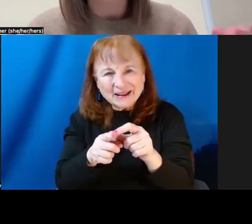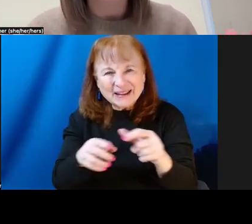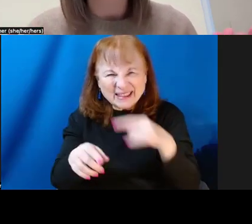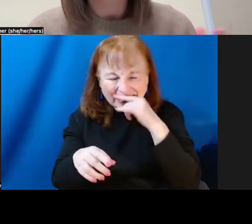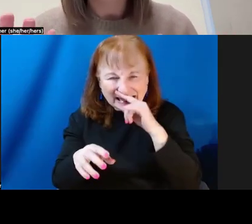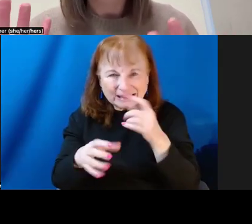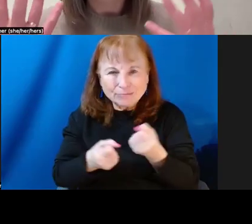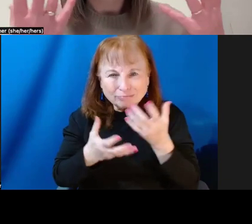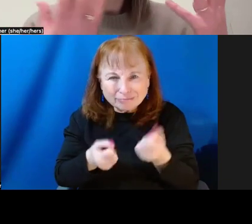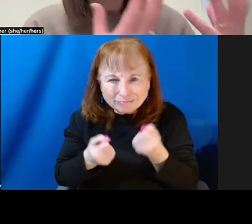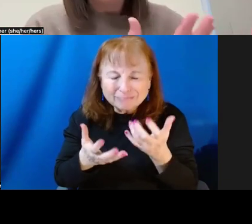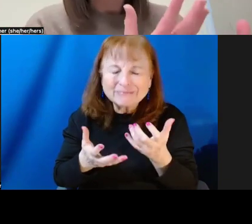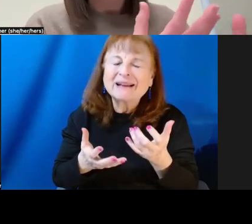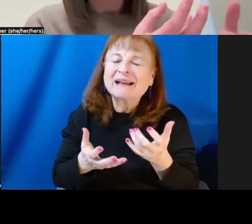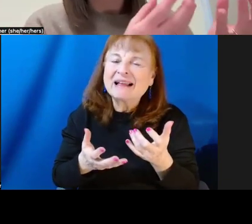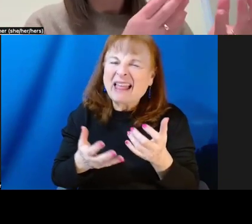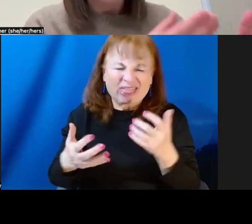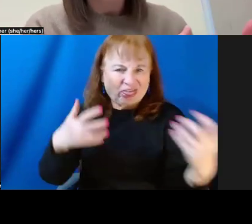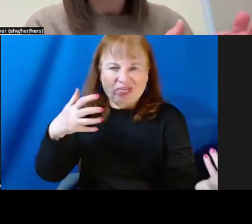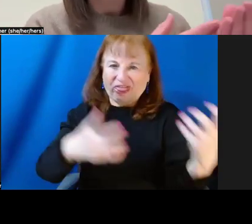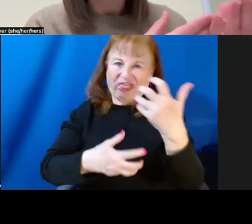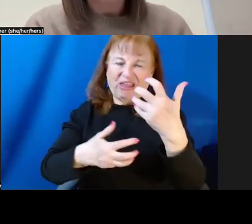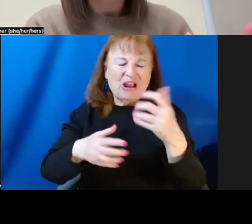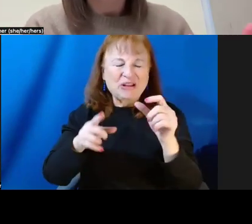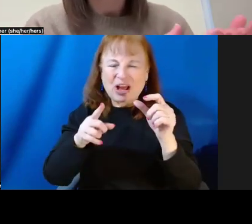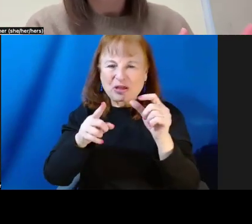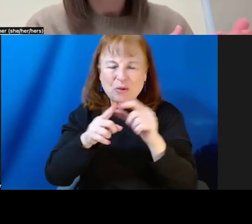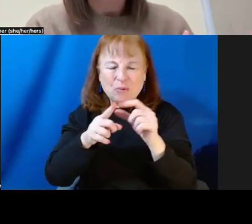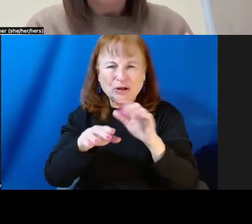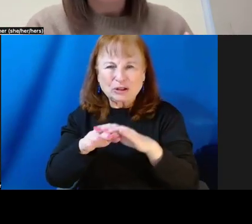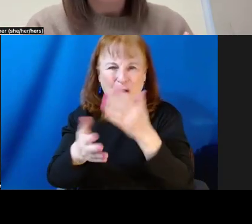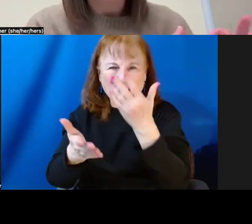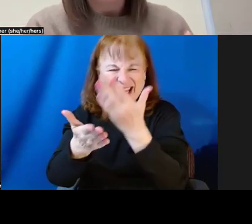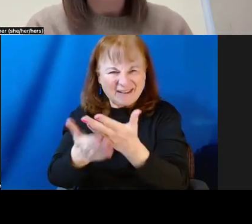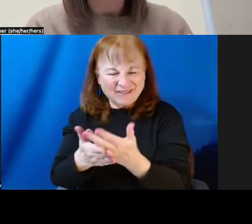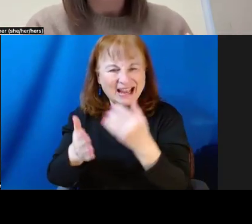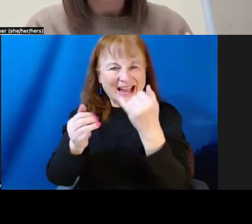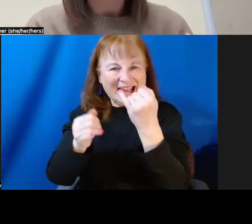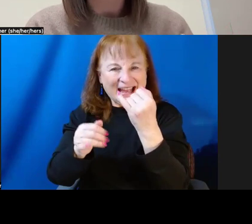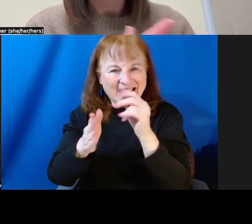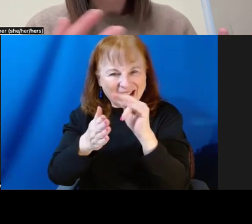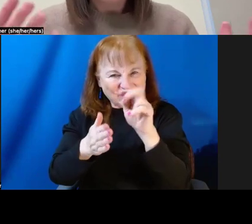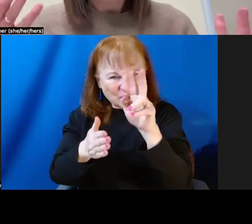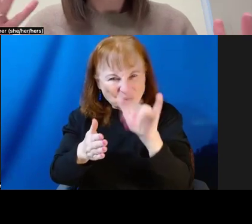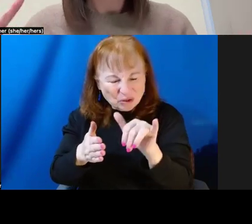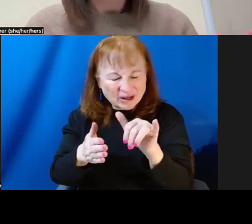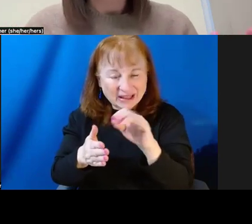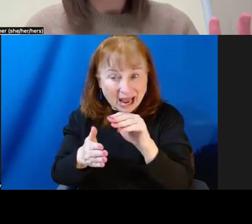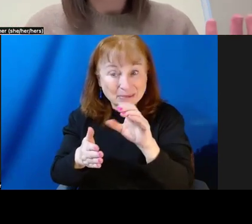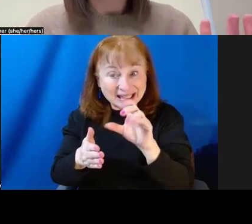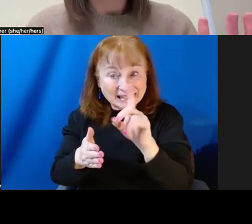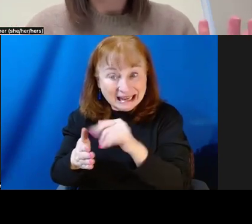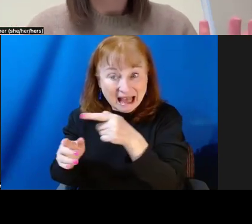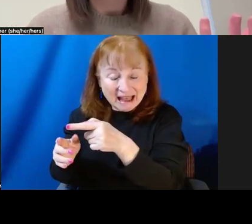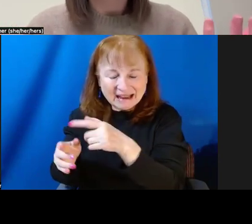mismatch between the words on this validated inventory of first words, the MCDI, and the words